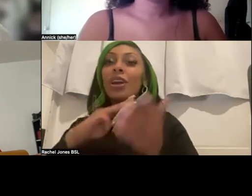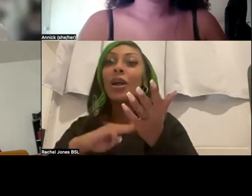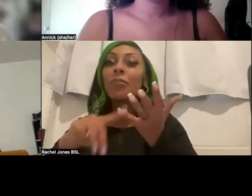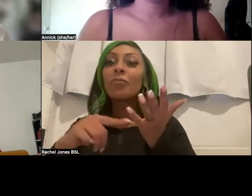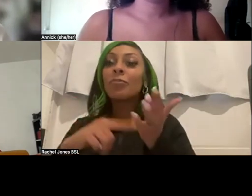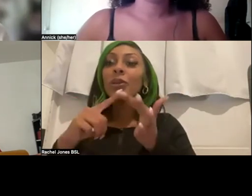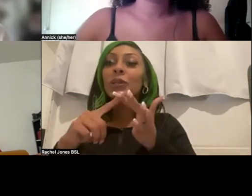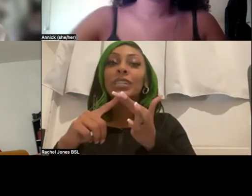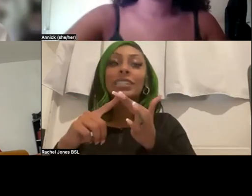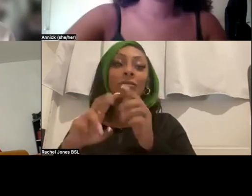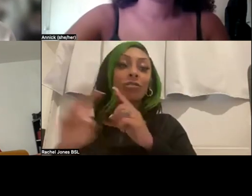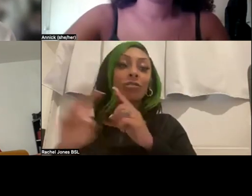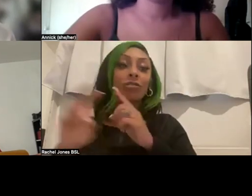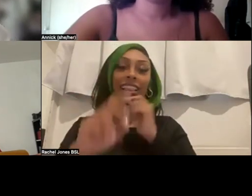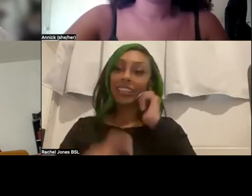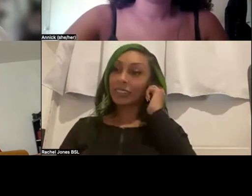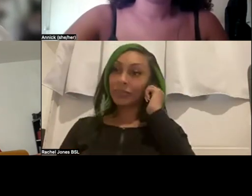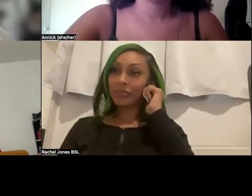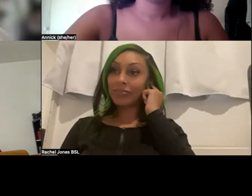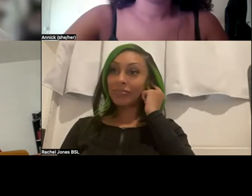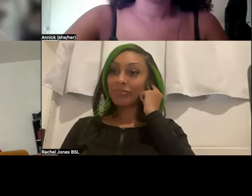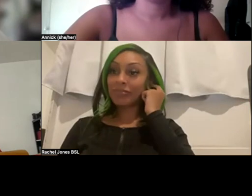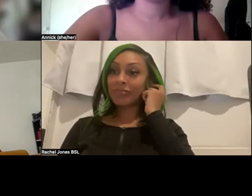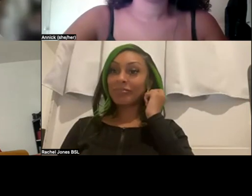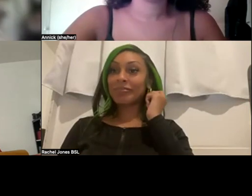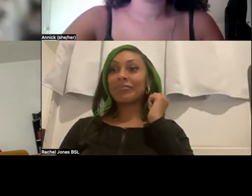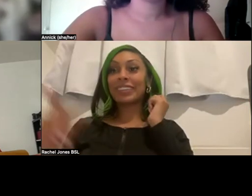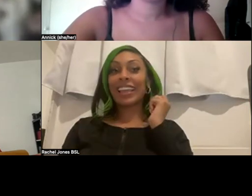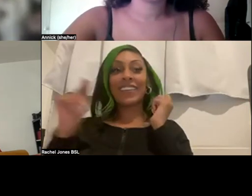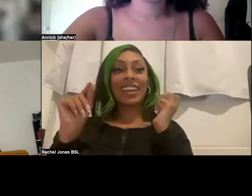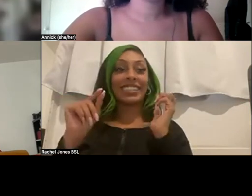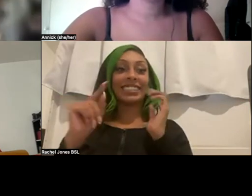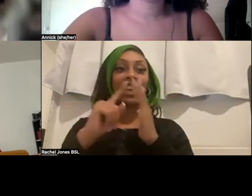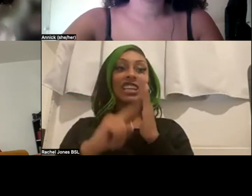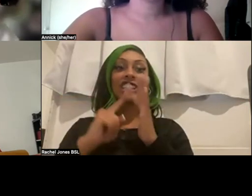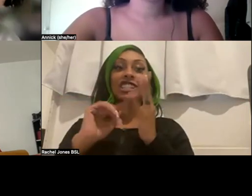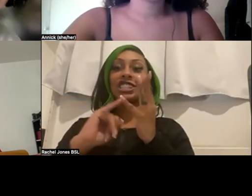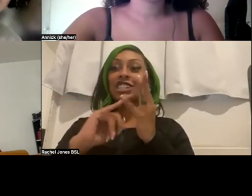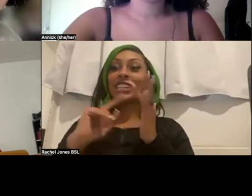us, maybe somewhere. Can I invite Jessi?